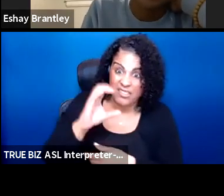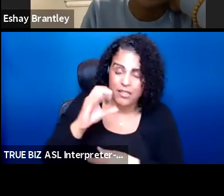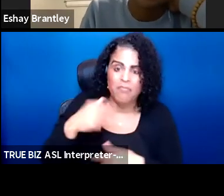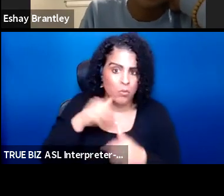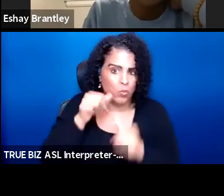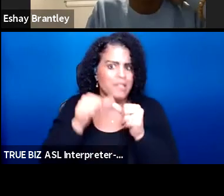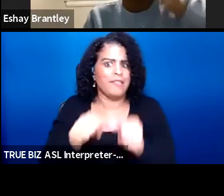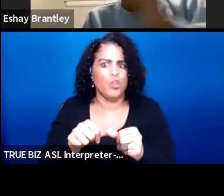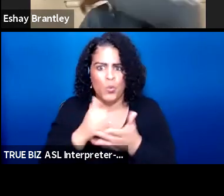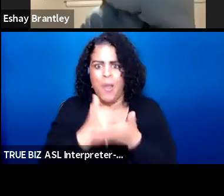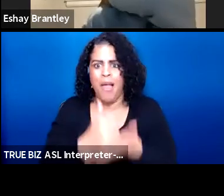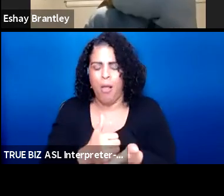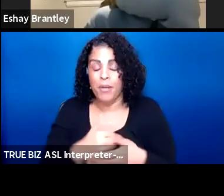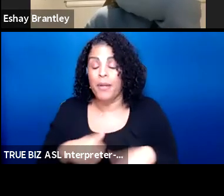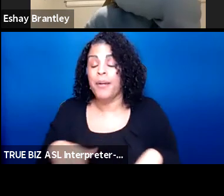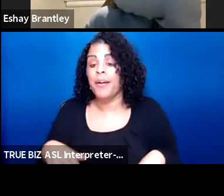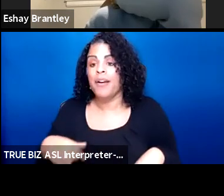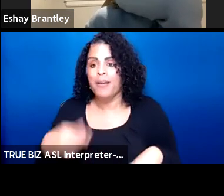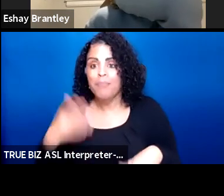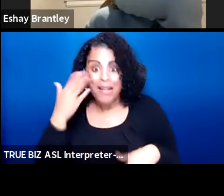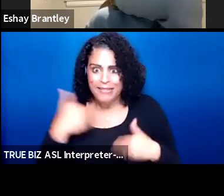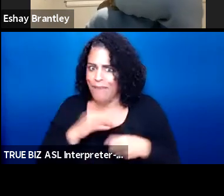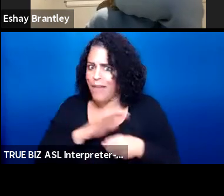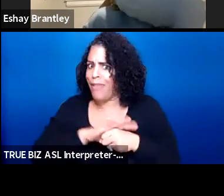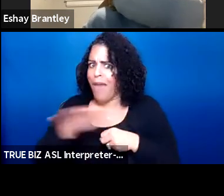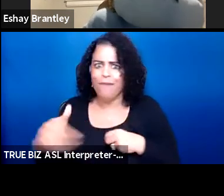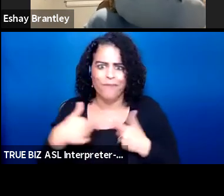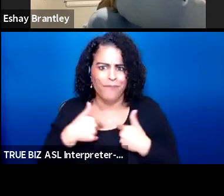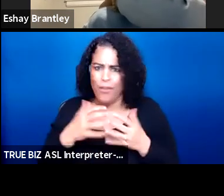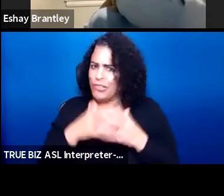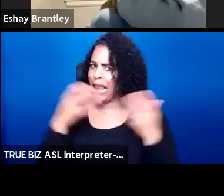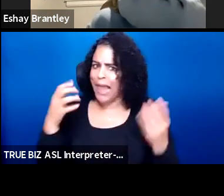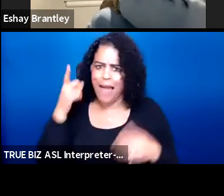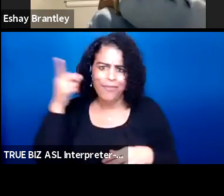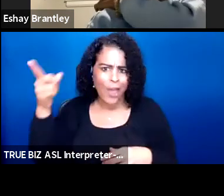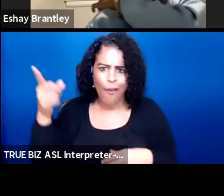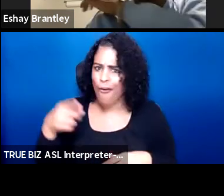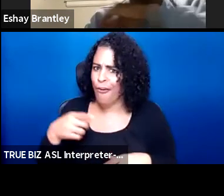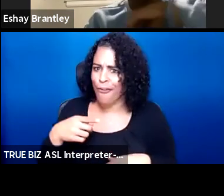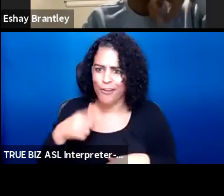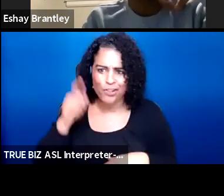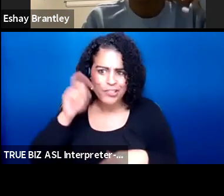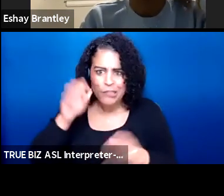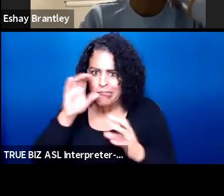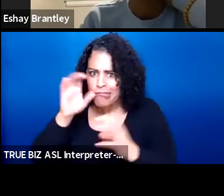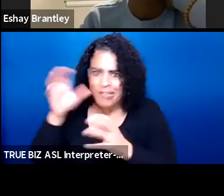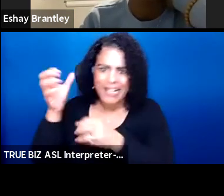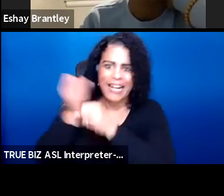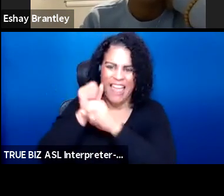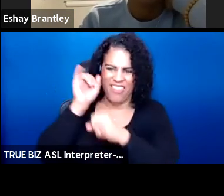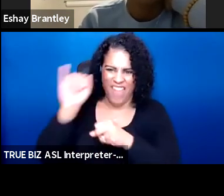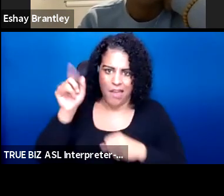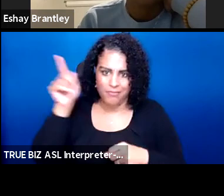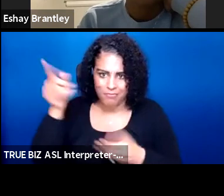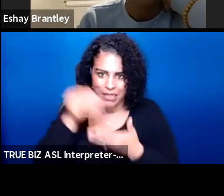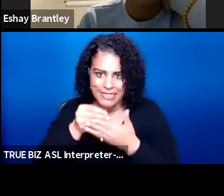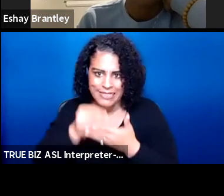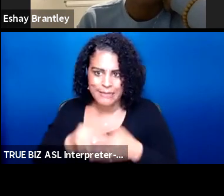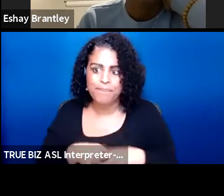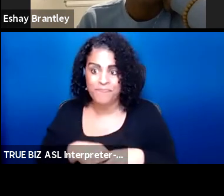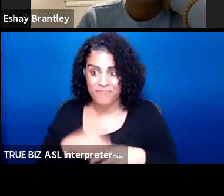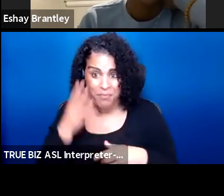because there's an abundance. There's a lot out there. We just need to go and get it,